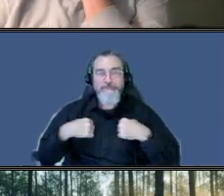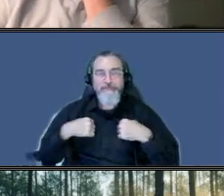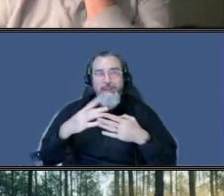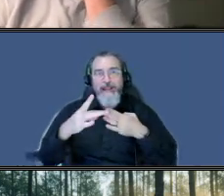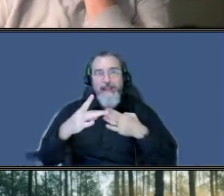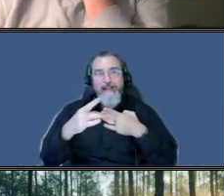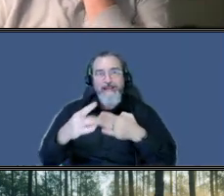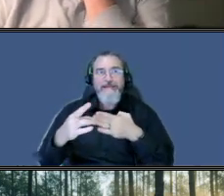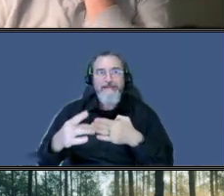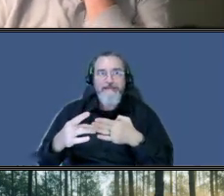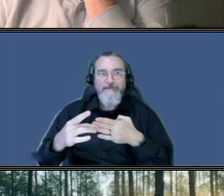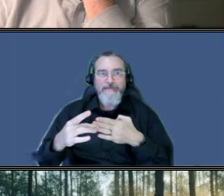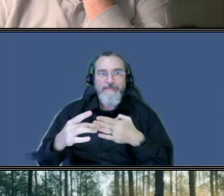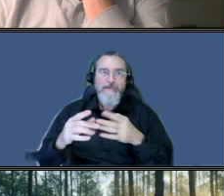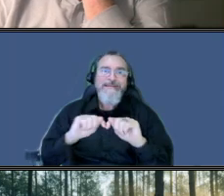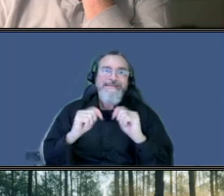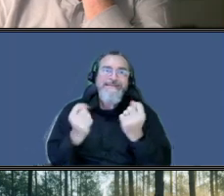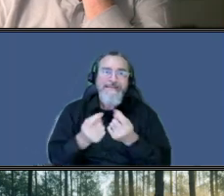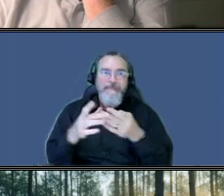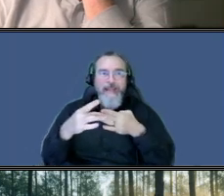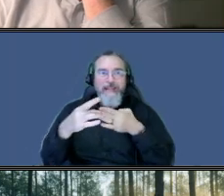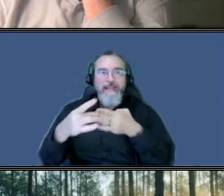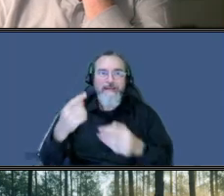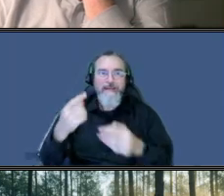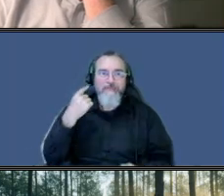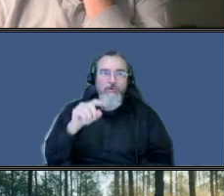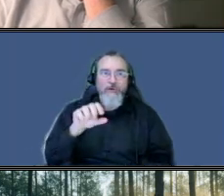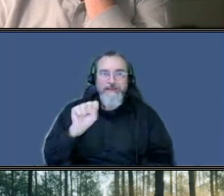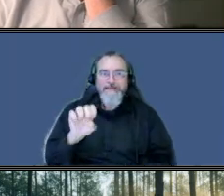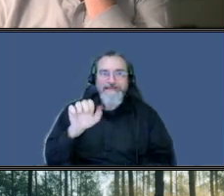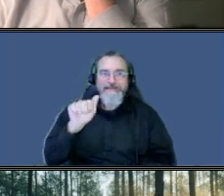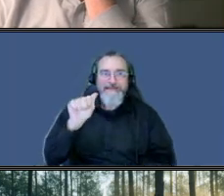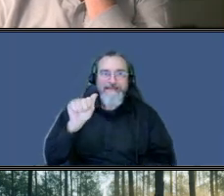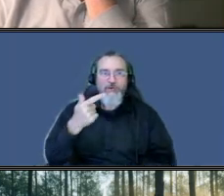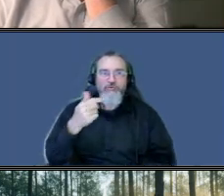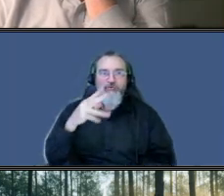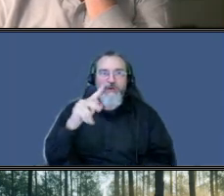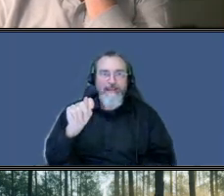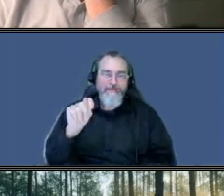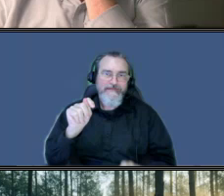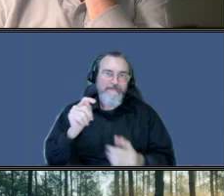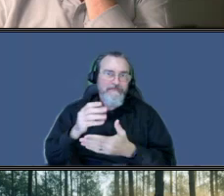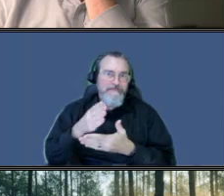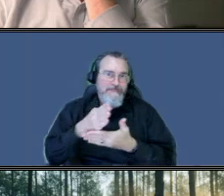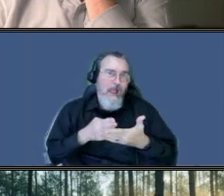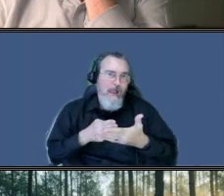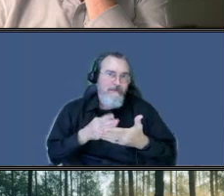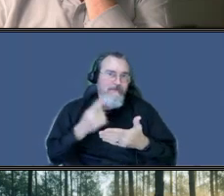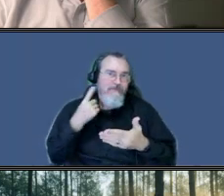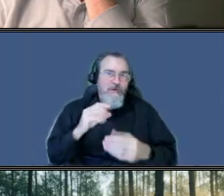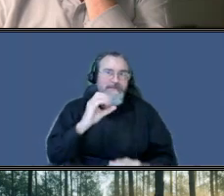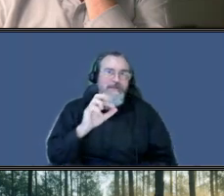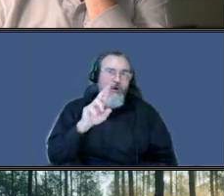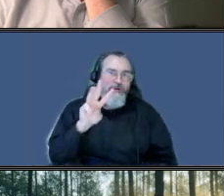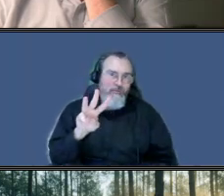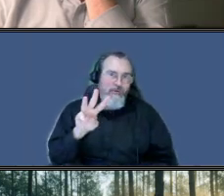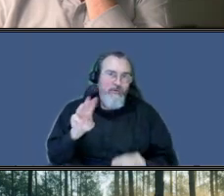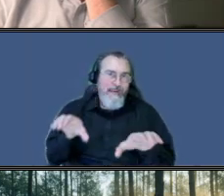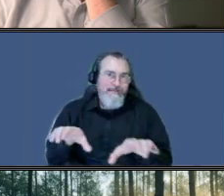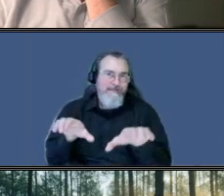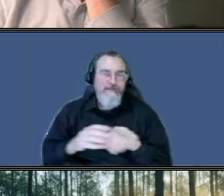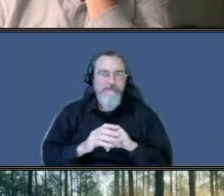I'm the team lead for the Sea Grant side of the CRW activities. I do a